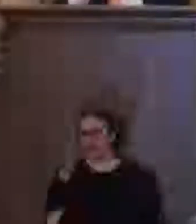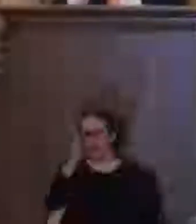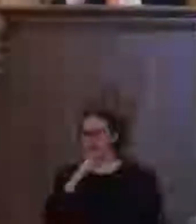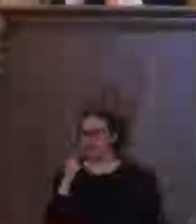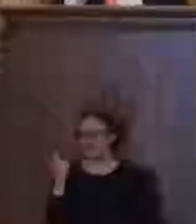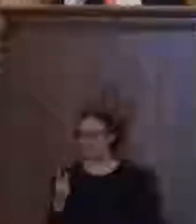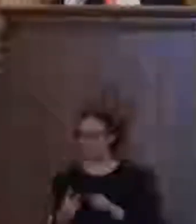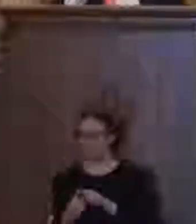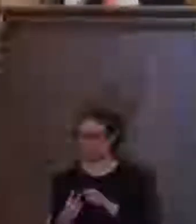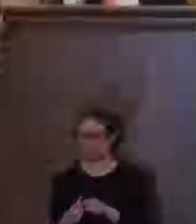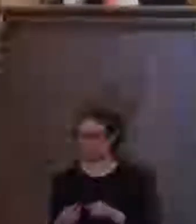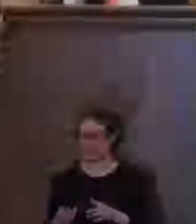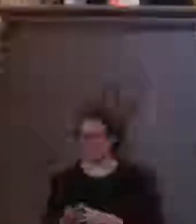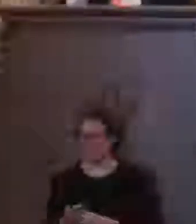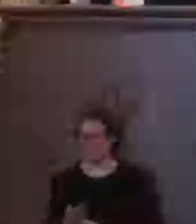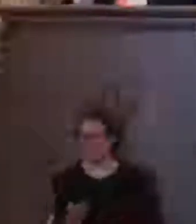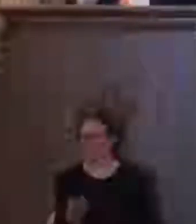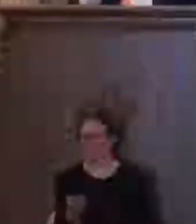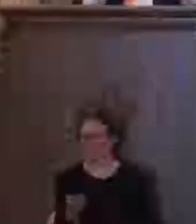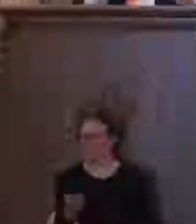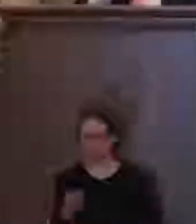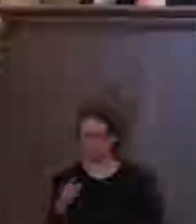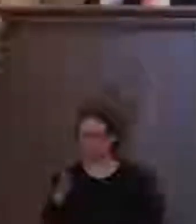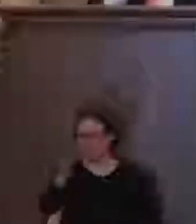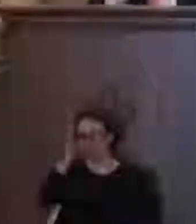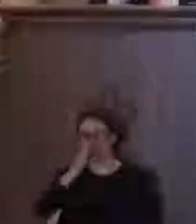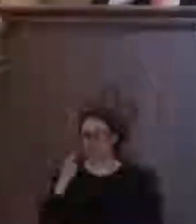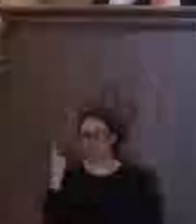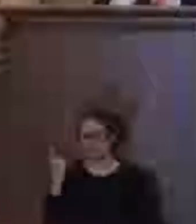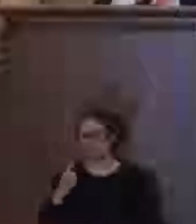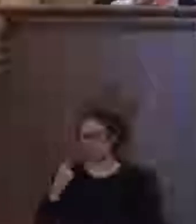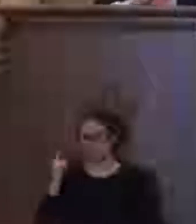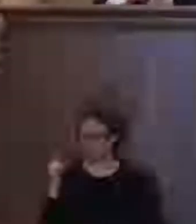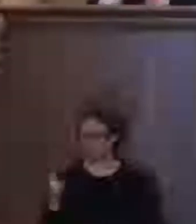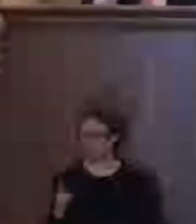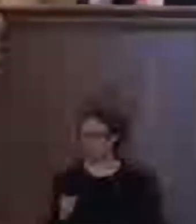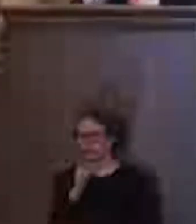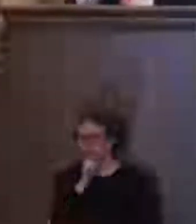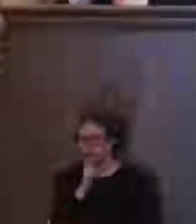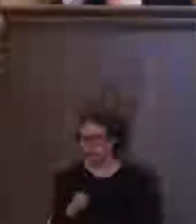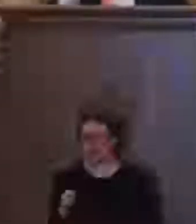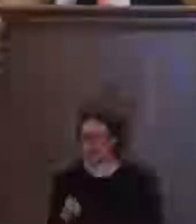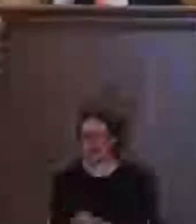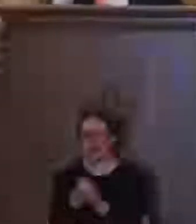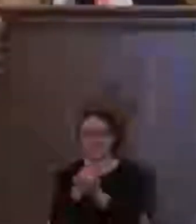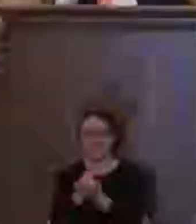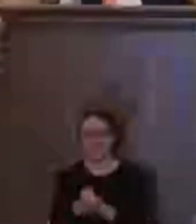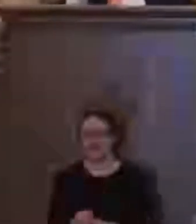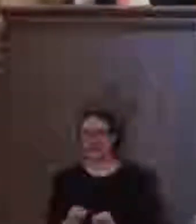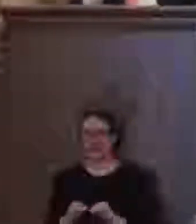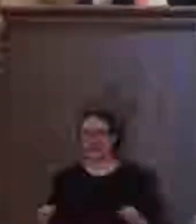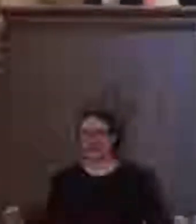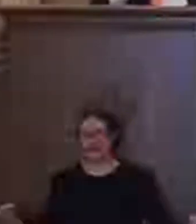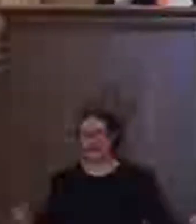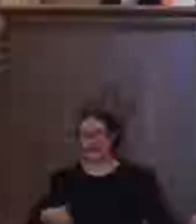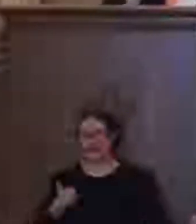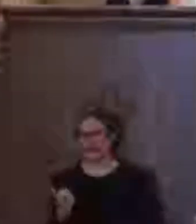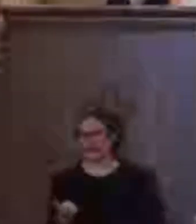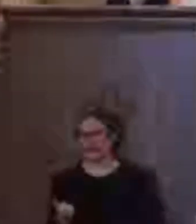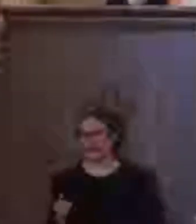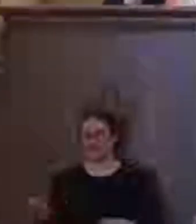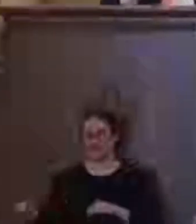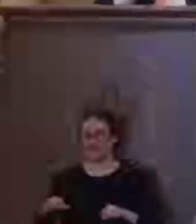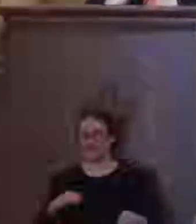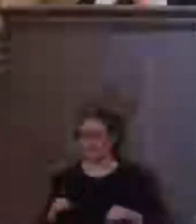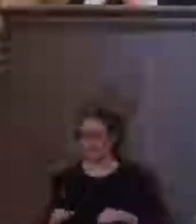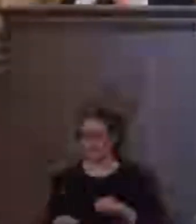one that can bring you through it. God is the only one that can sincerely help you. There's nothing else that's going to do